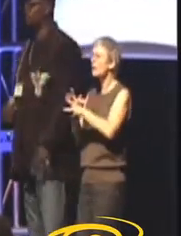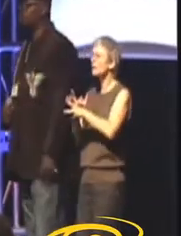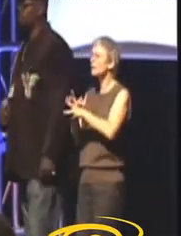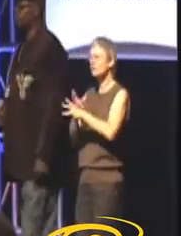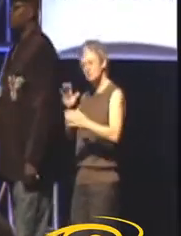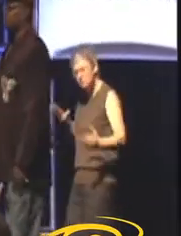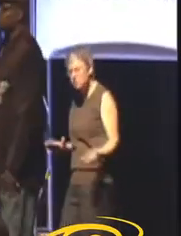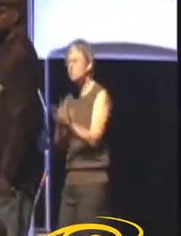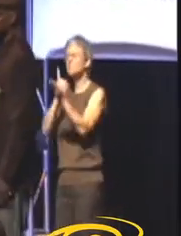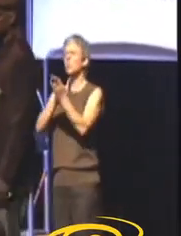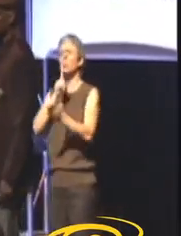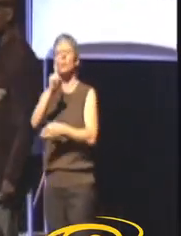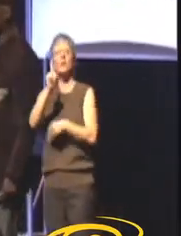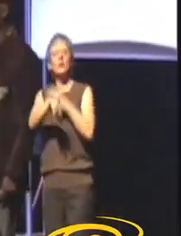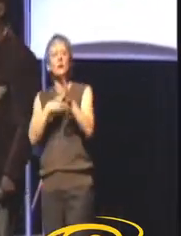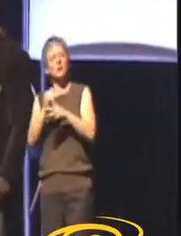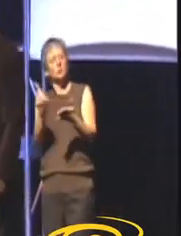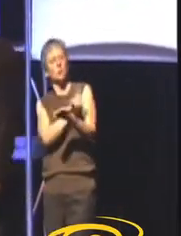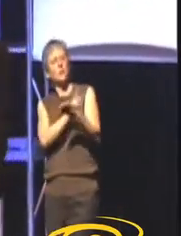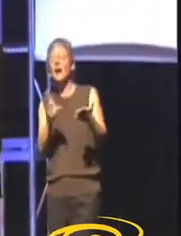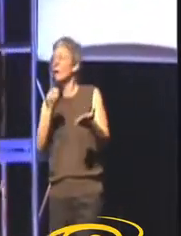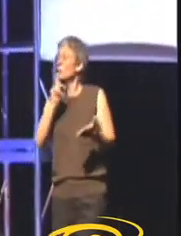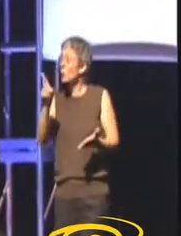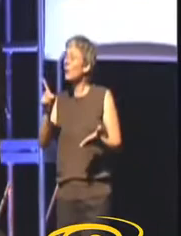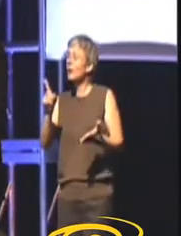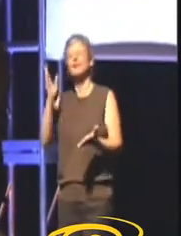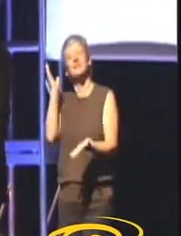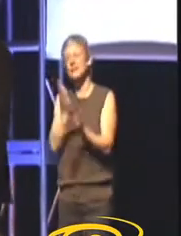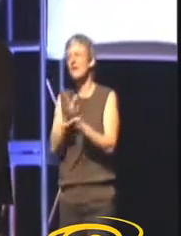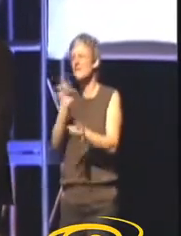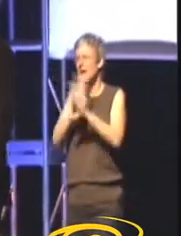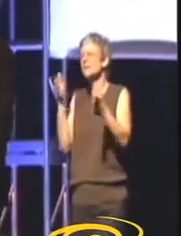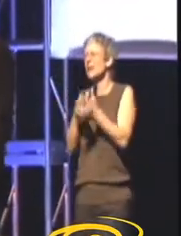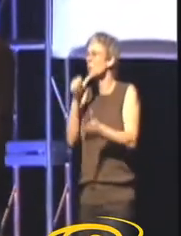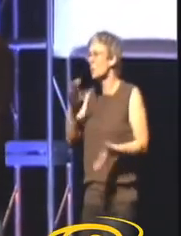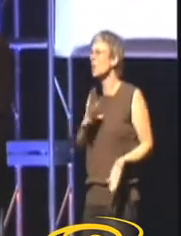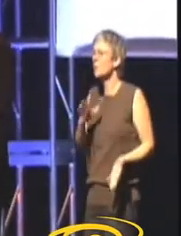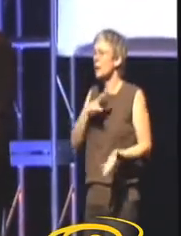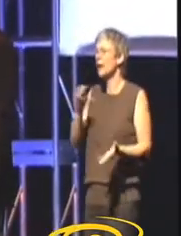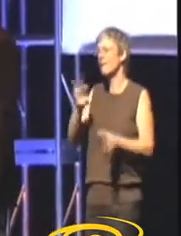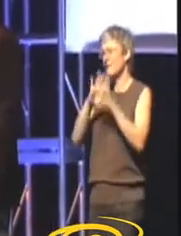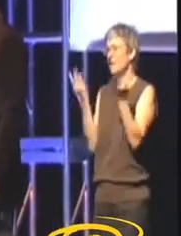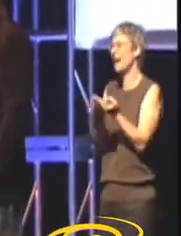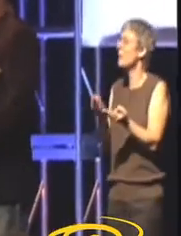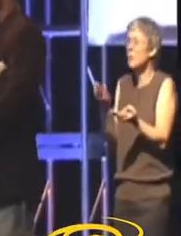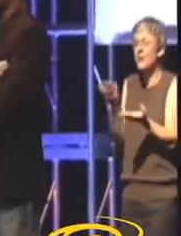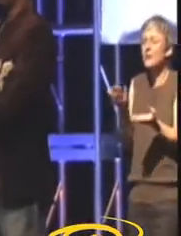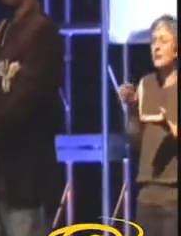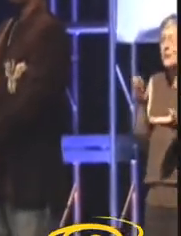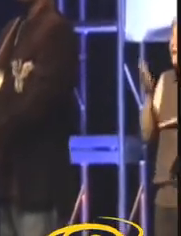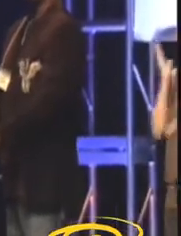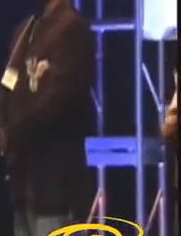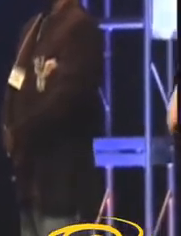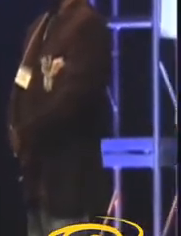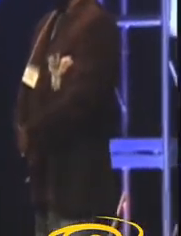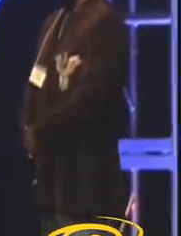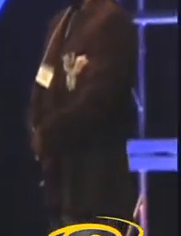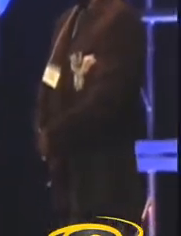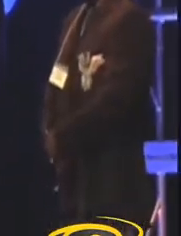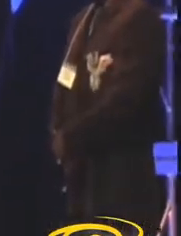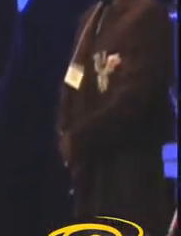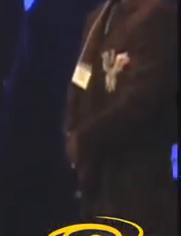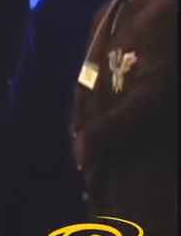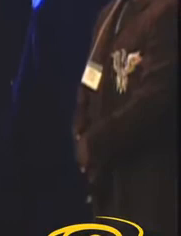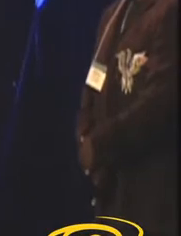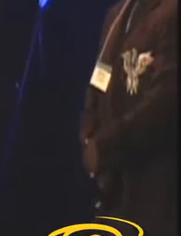to address realism and discrimination and really to end violence against women and families and end sexual violence against women and